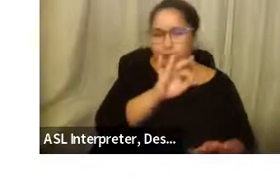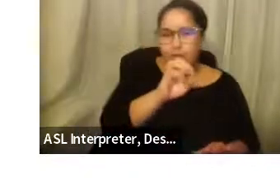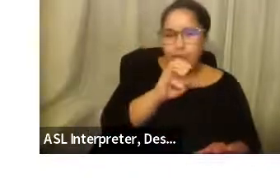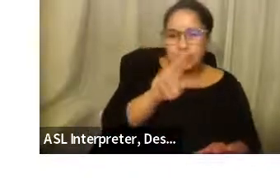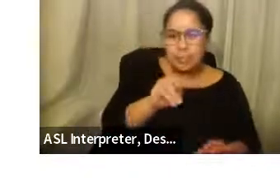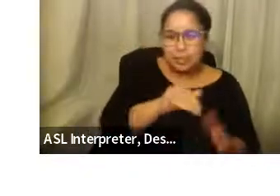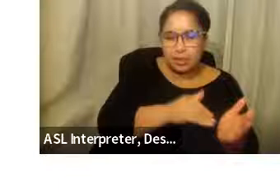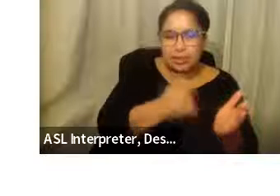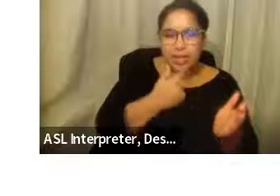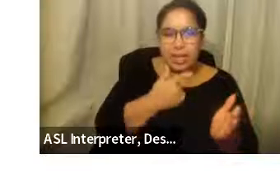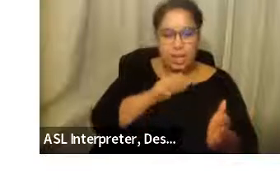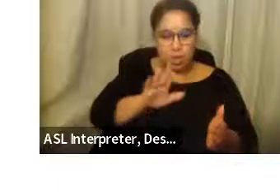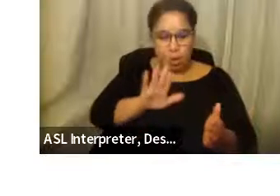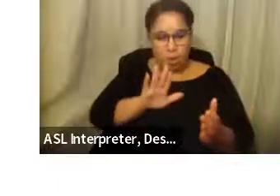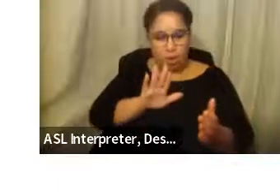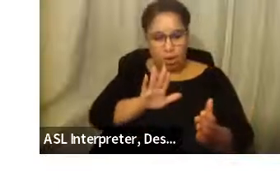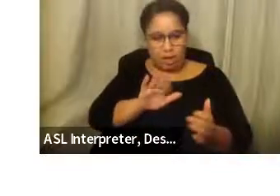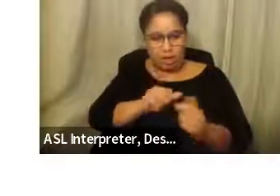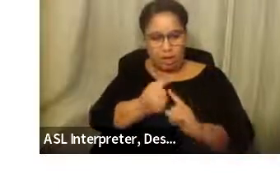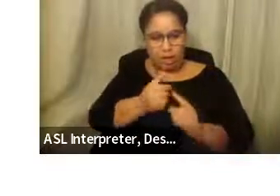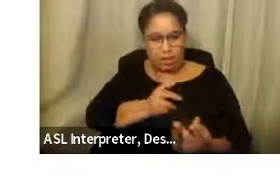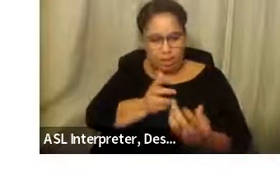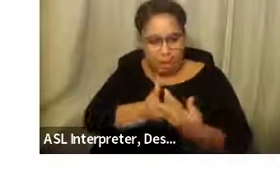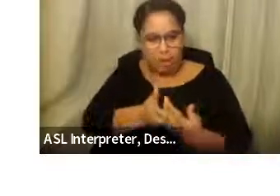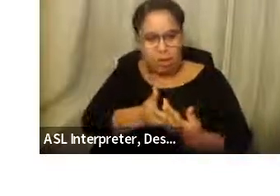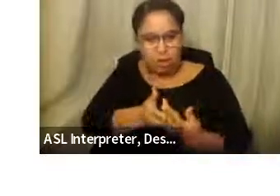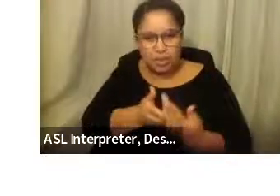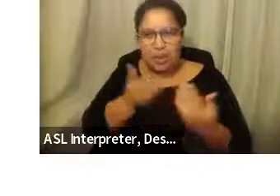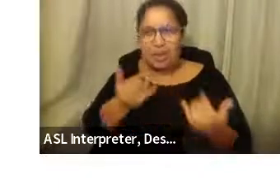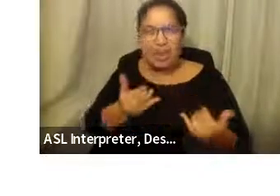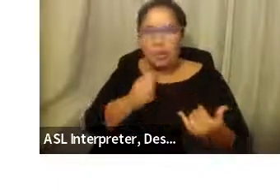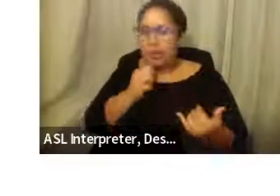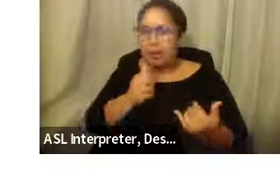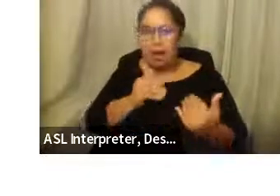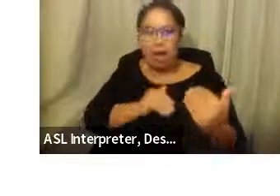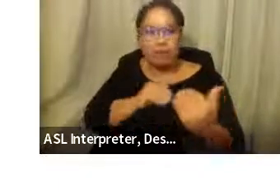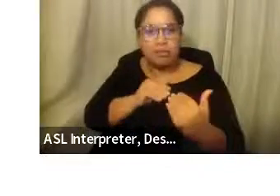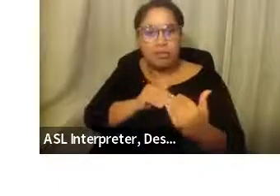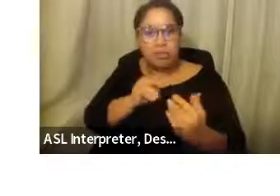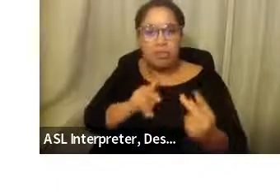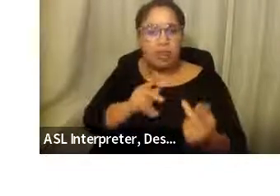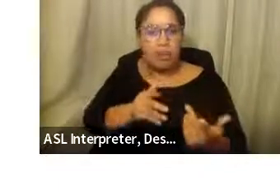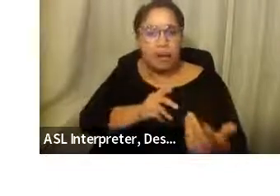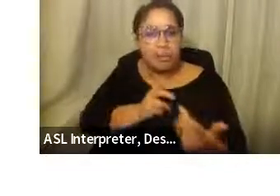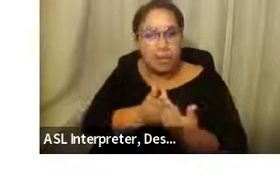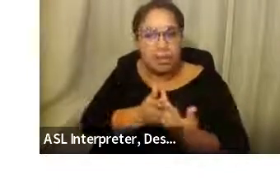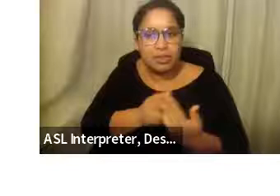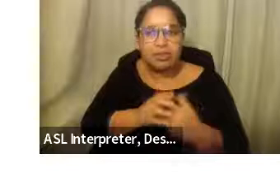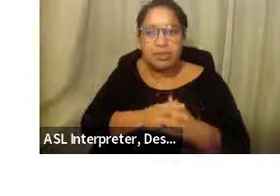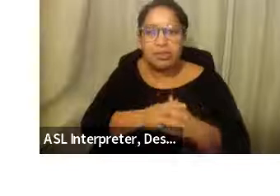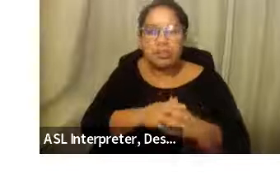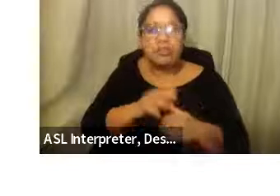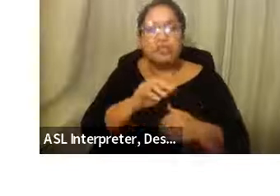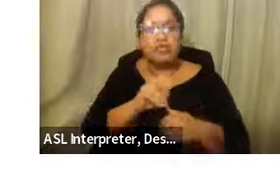meet people where they are, and we're not doing that right now. Yeah. So having a making sure